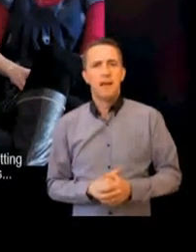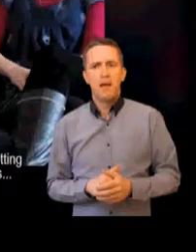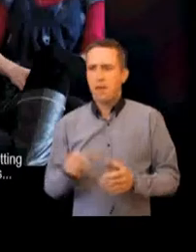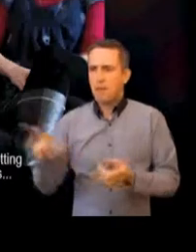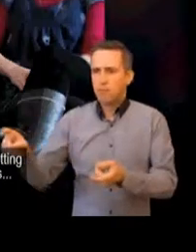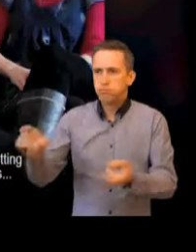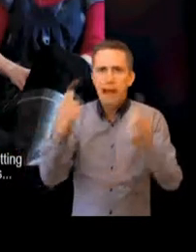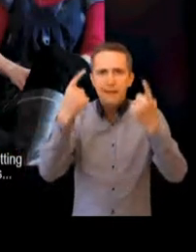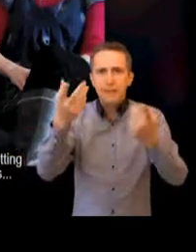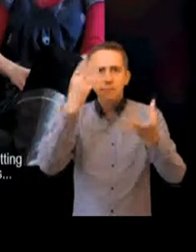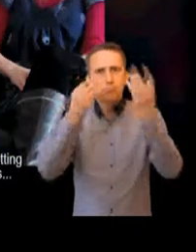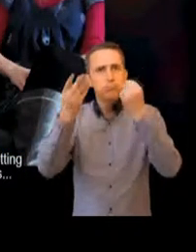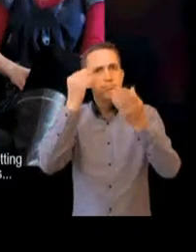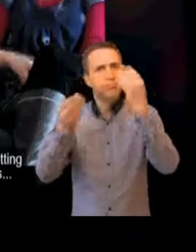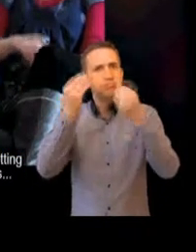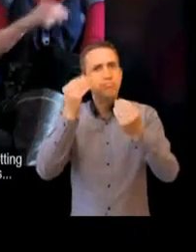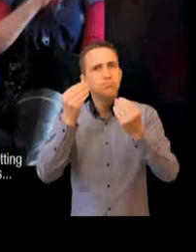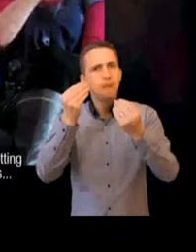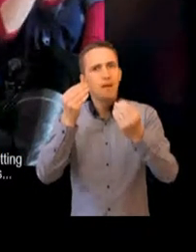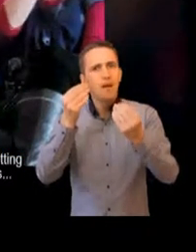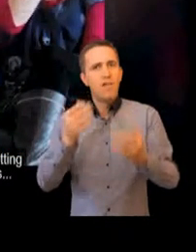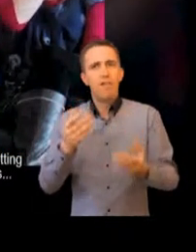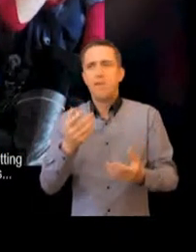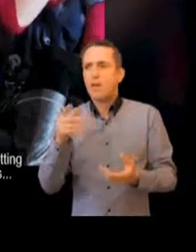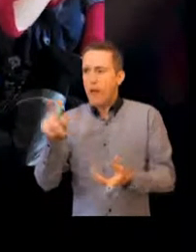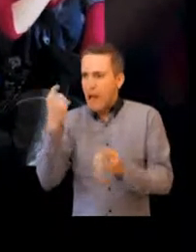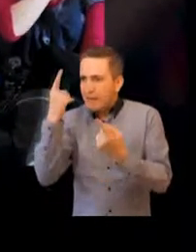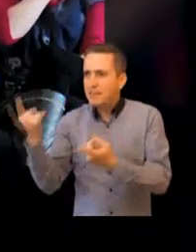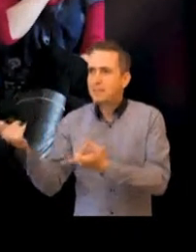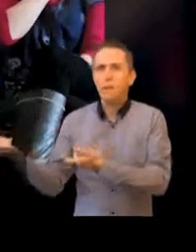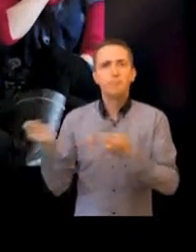things. And she came on quite nicely with that. So